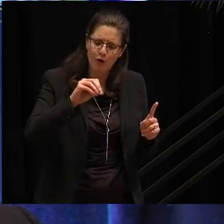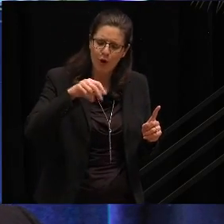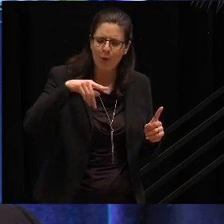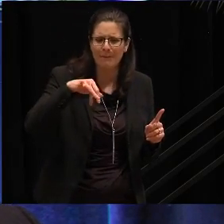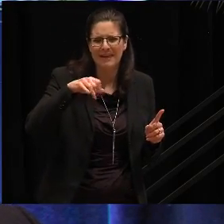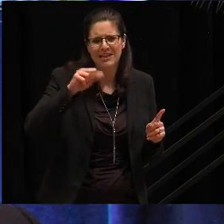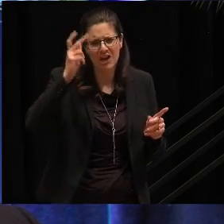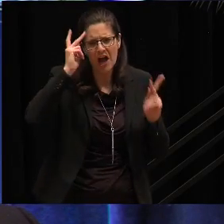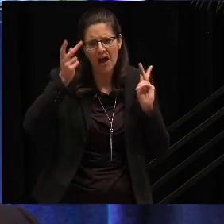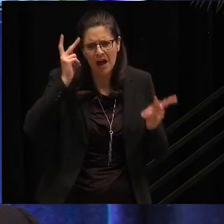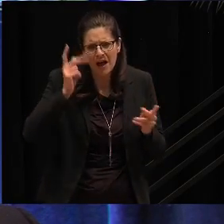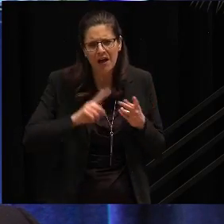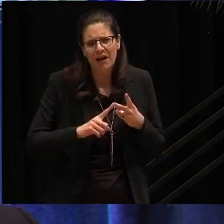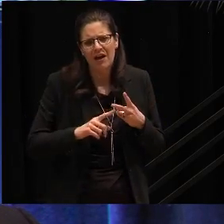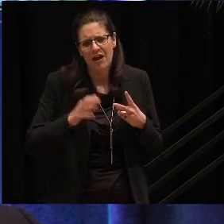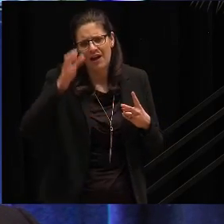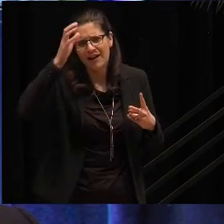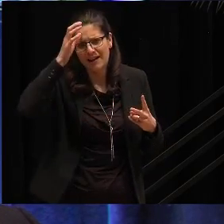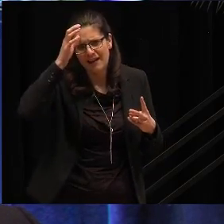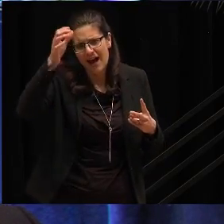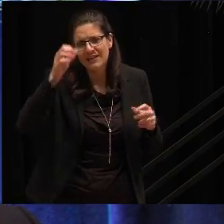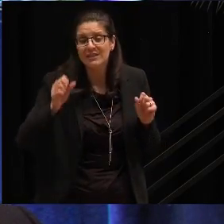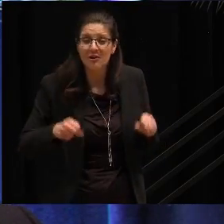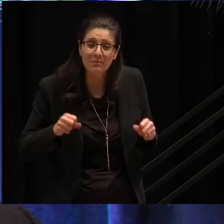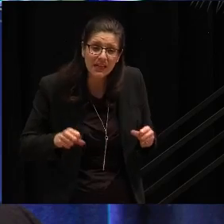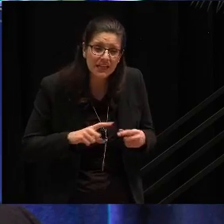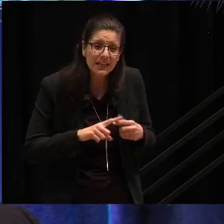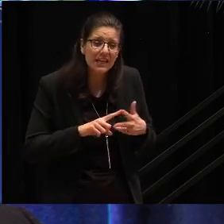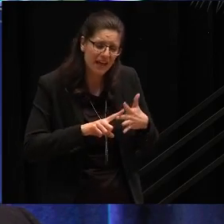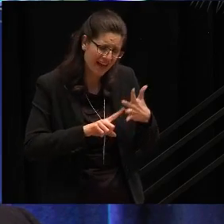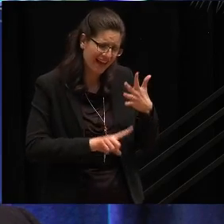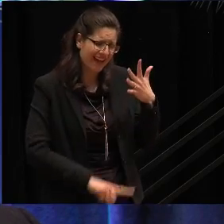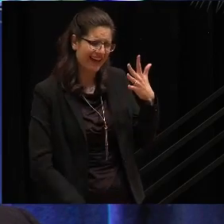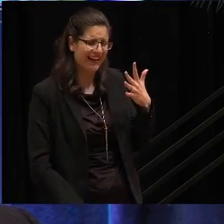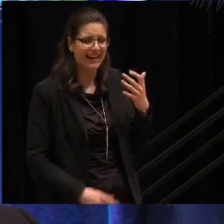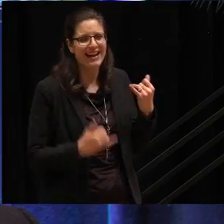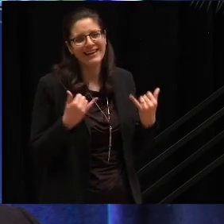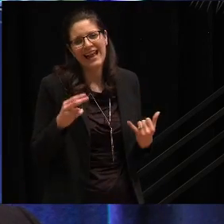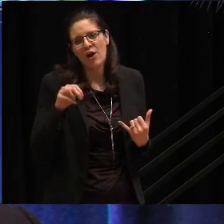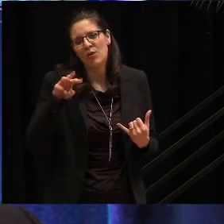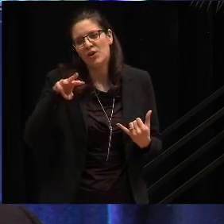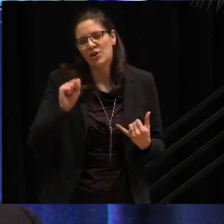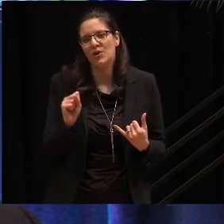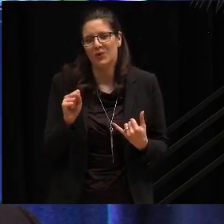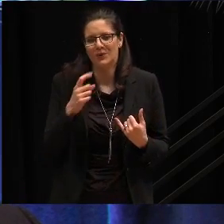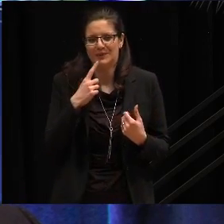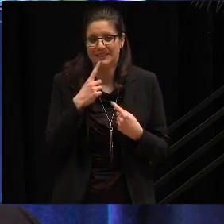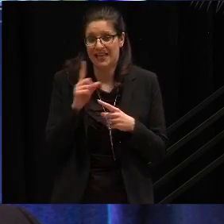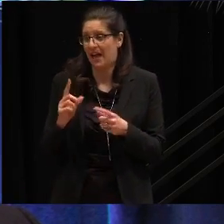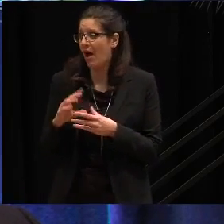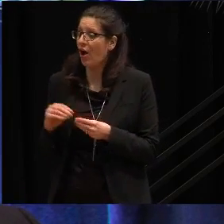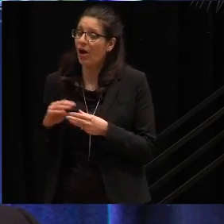to, cognitive abilities, and now you have news organizations today saying,